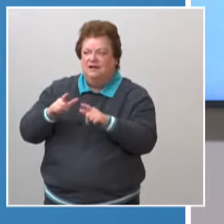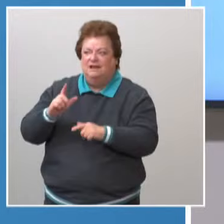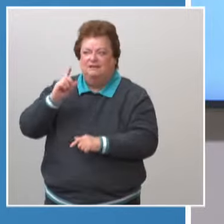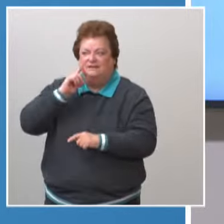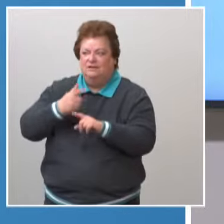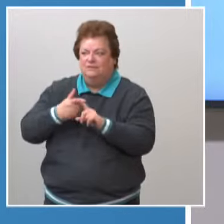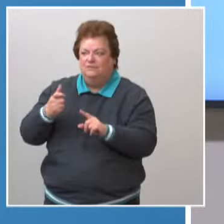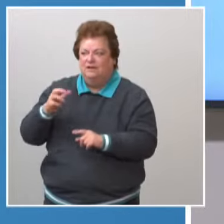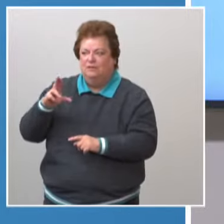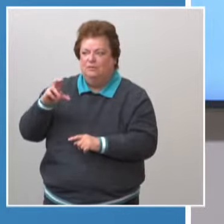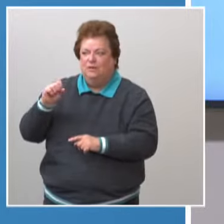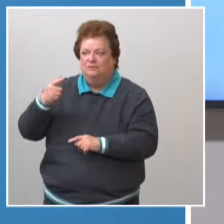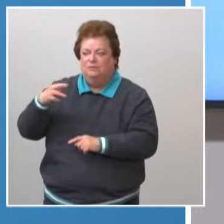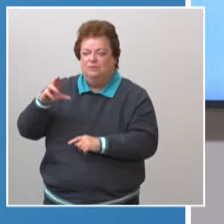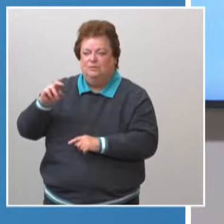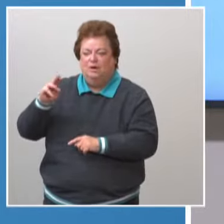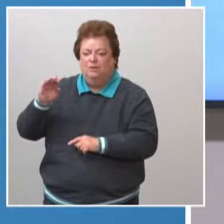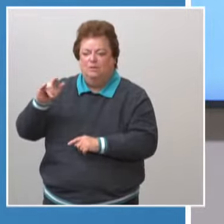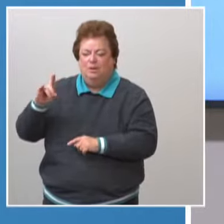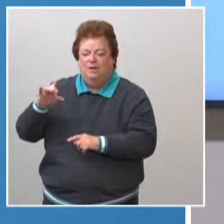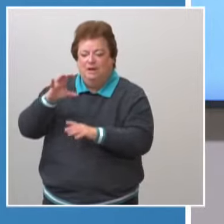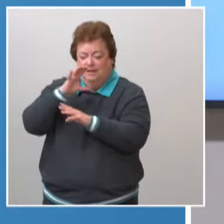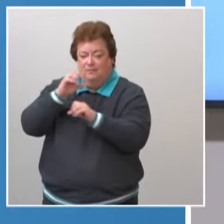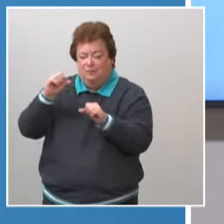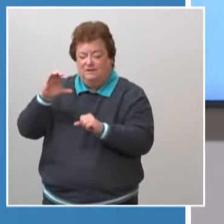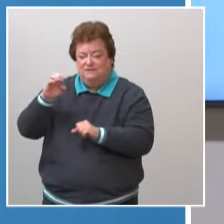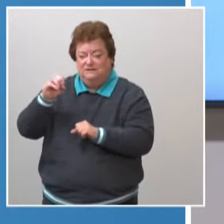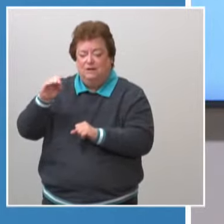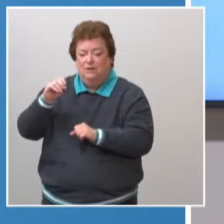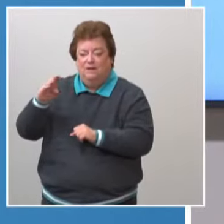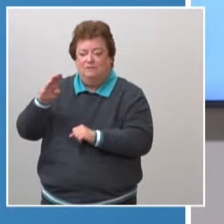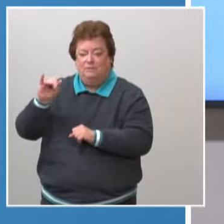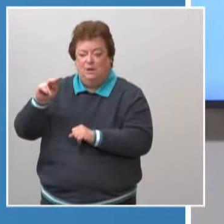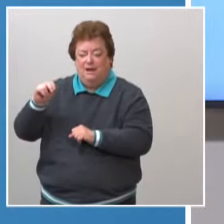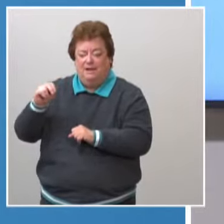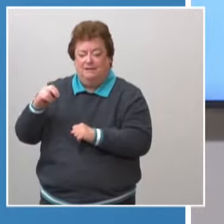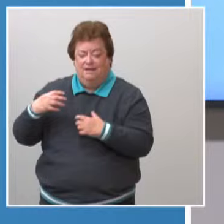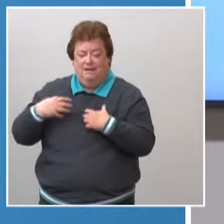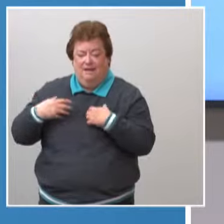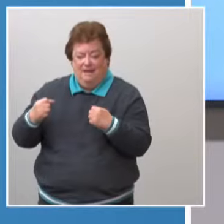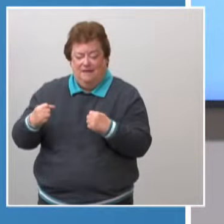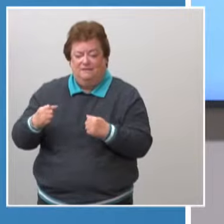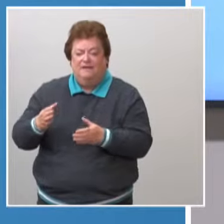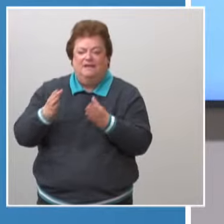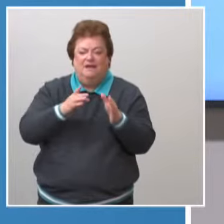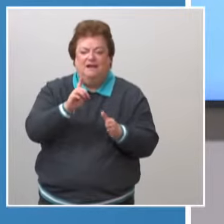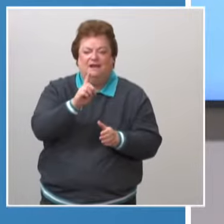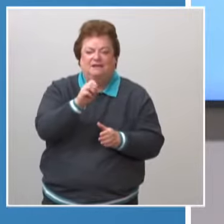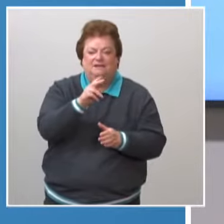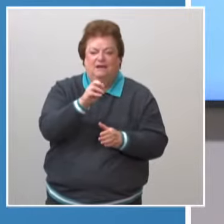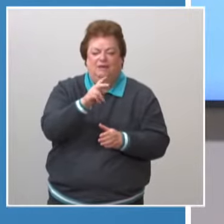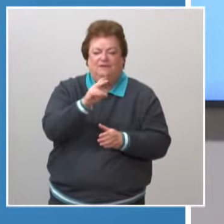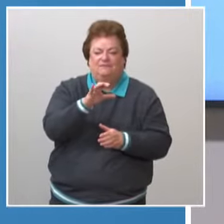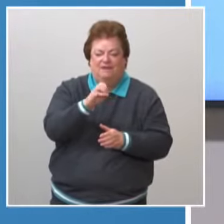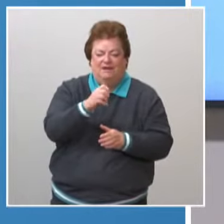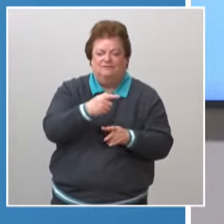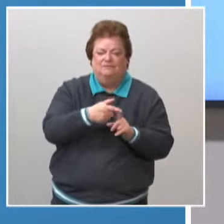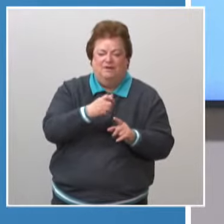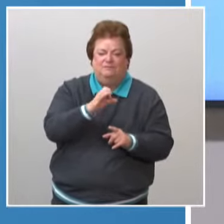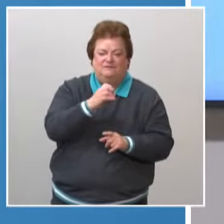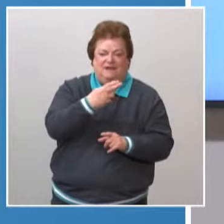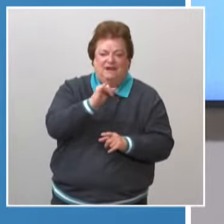starting with Russ Grunwald, President and CEO of Brine Health, and then we'll hear from Derek Vance, President of CHI